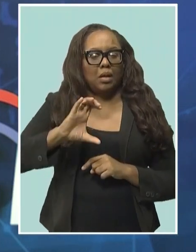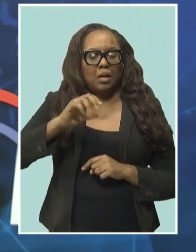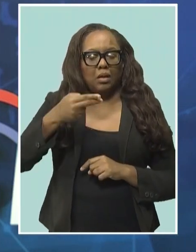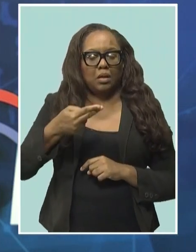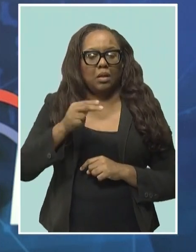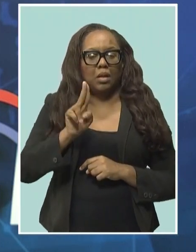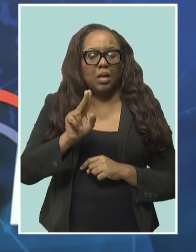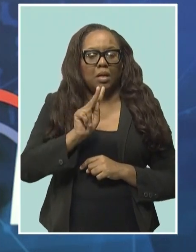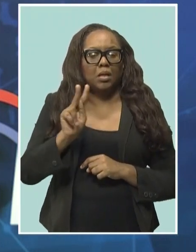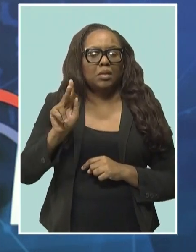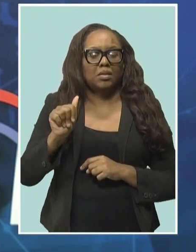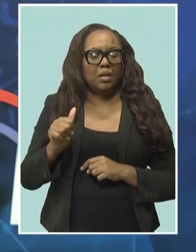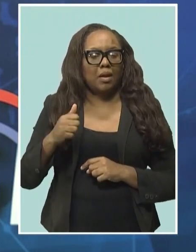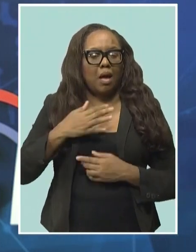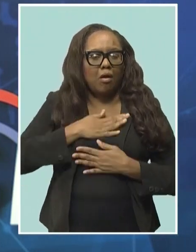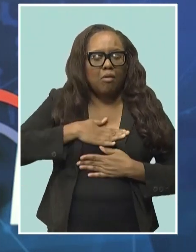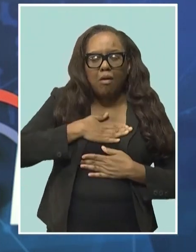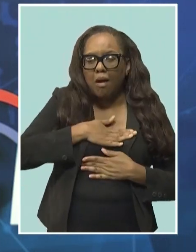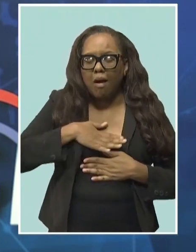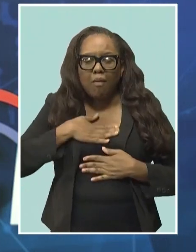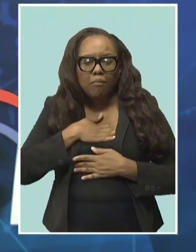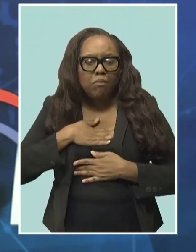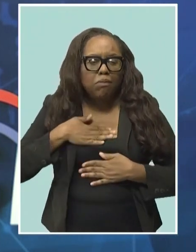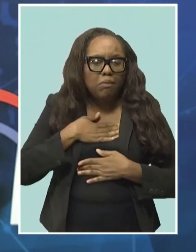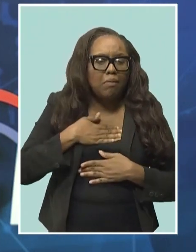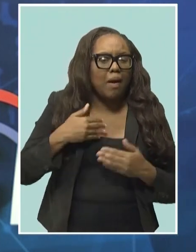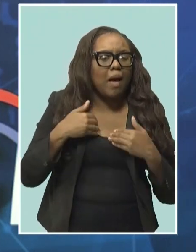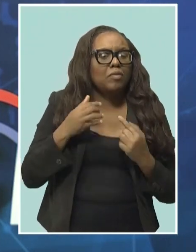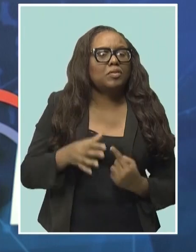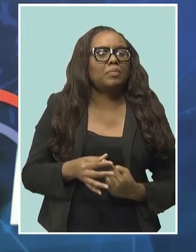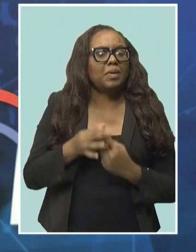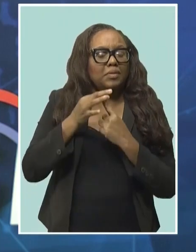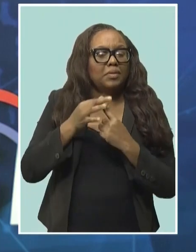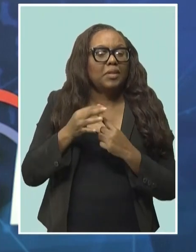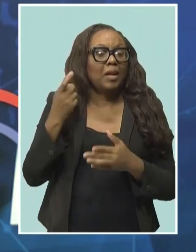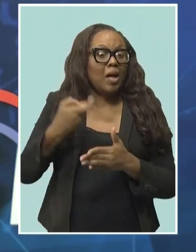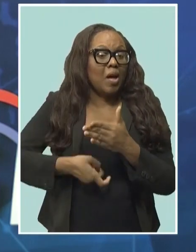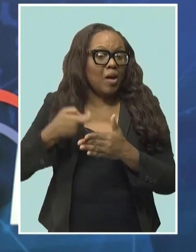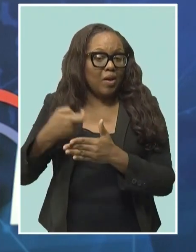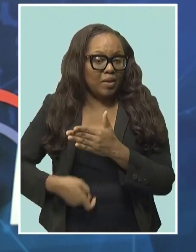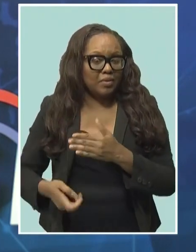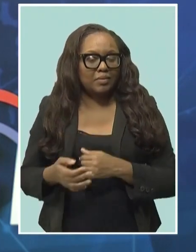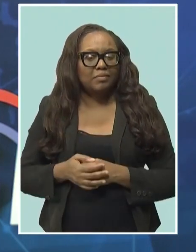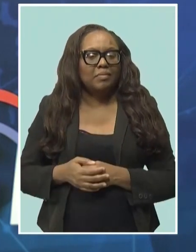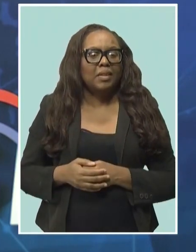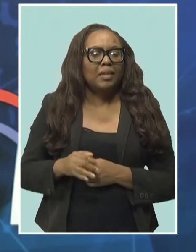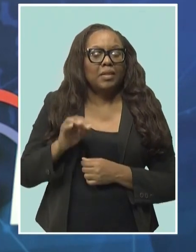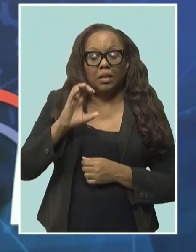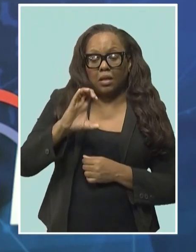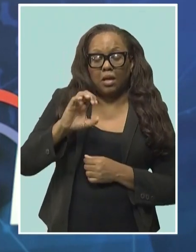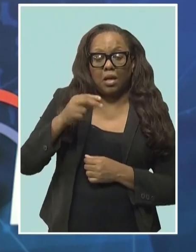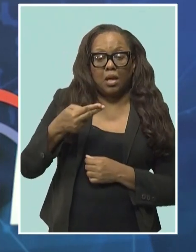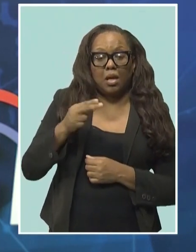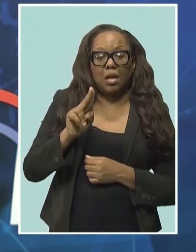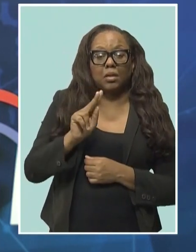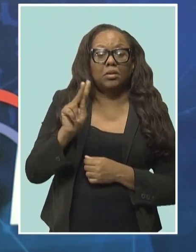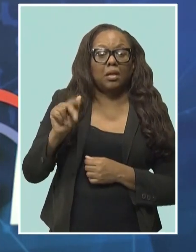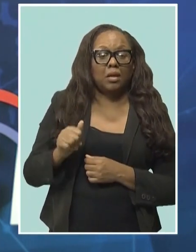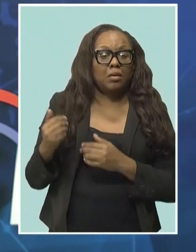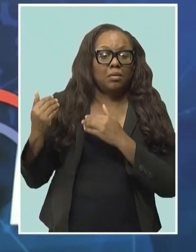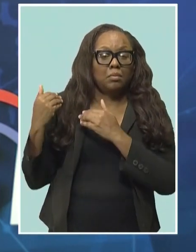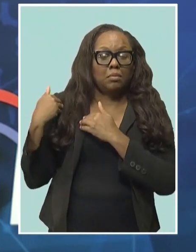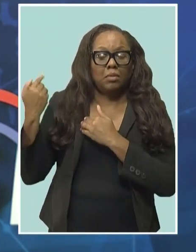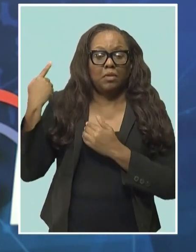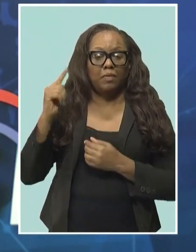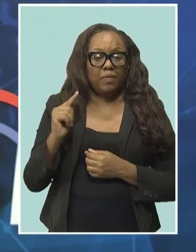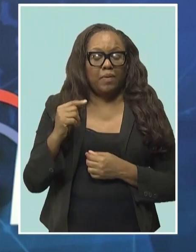specially priced packages. Wendy Burt tells us that the company which has responsibility for Harrison's Cave Eco Adventure Park plans